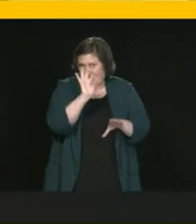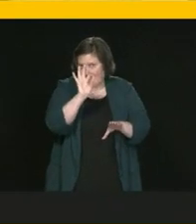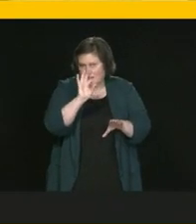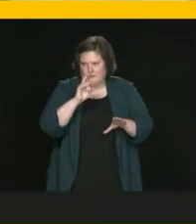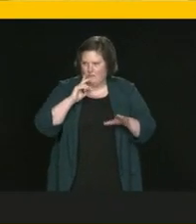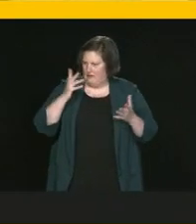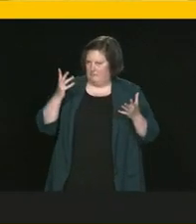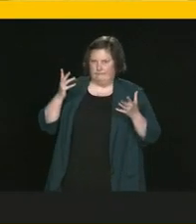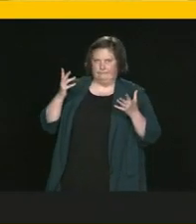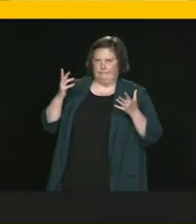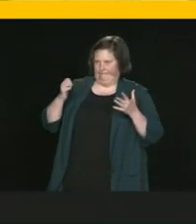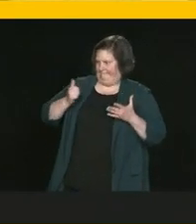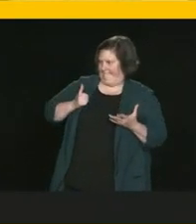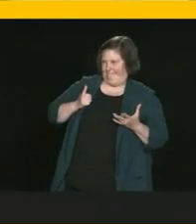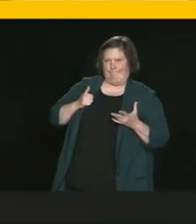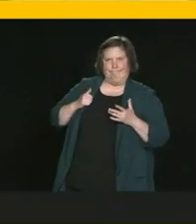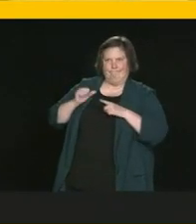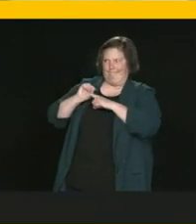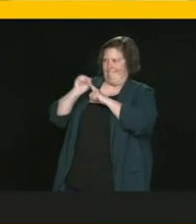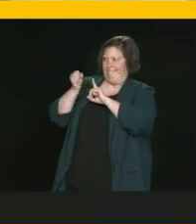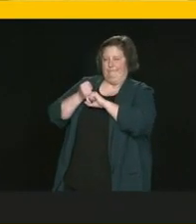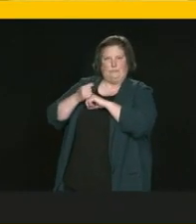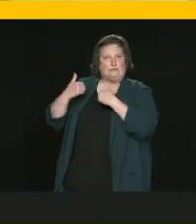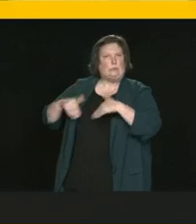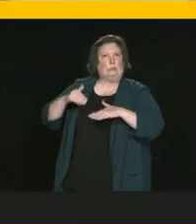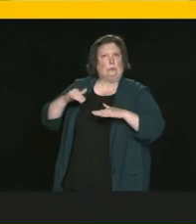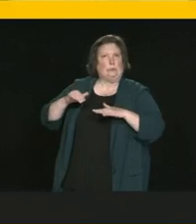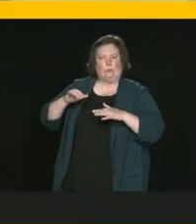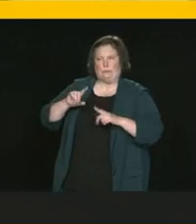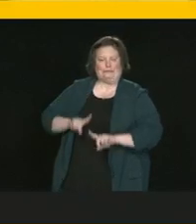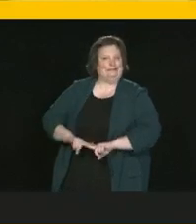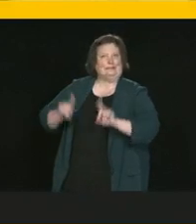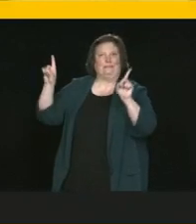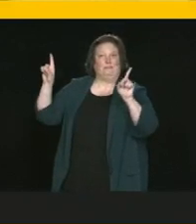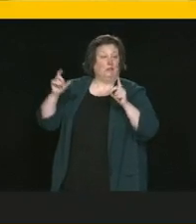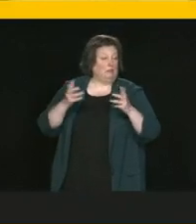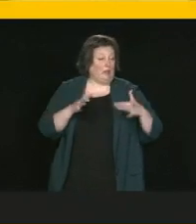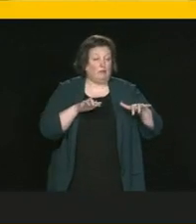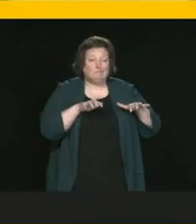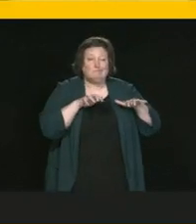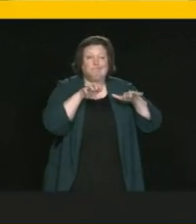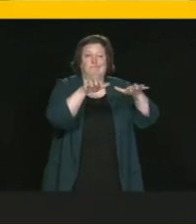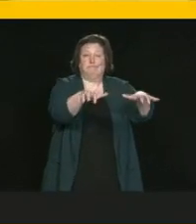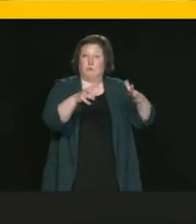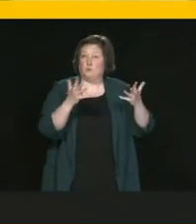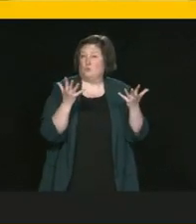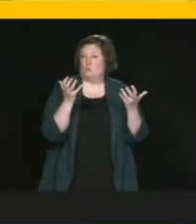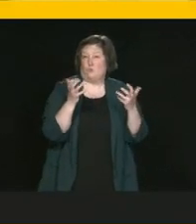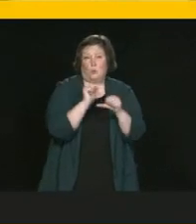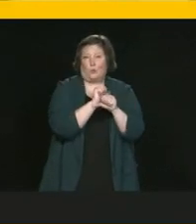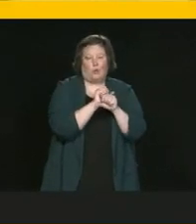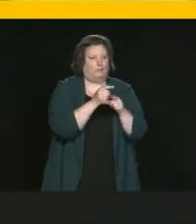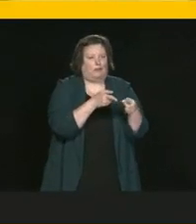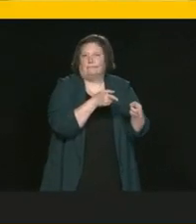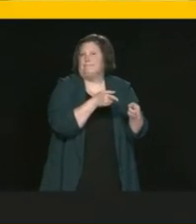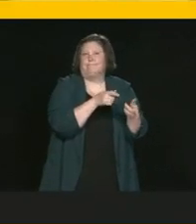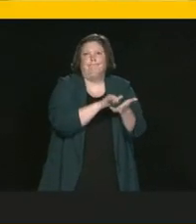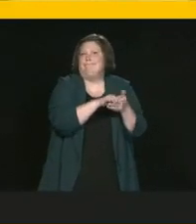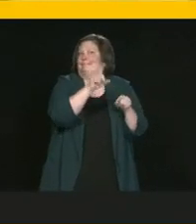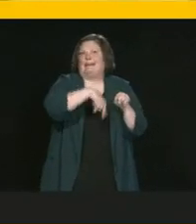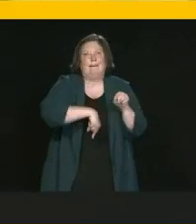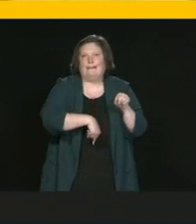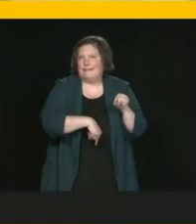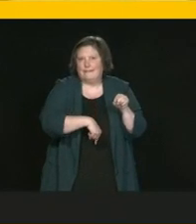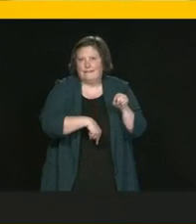are millions of people out there who would like to get back to work but cannot because the